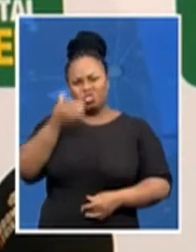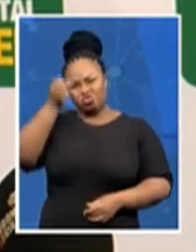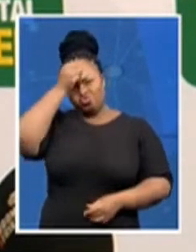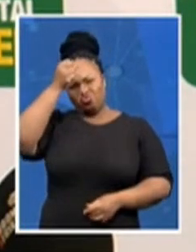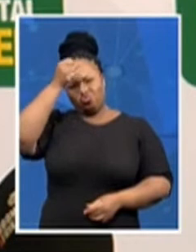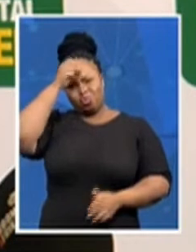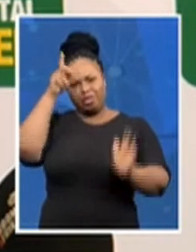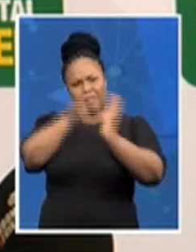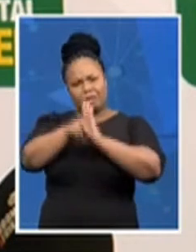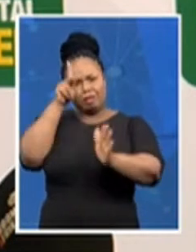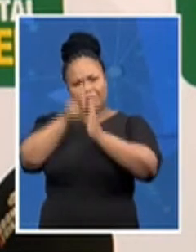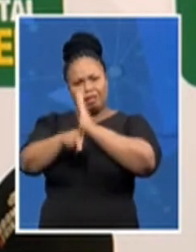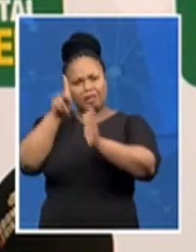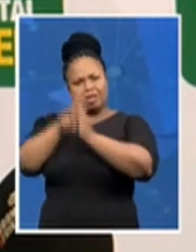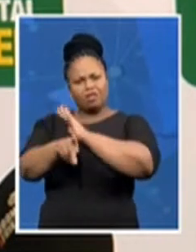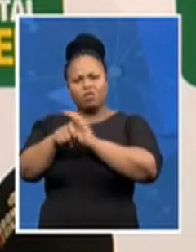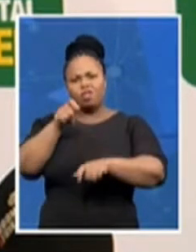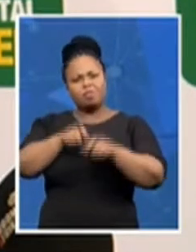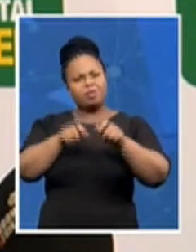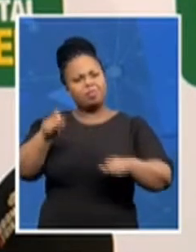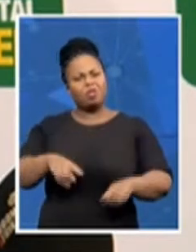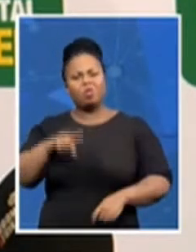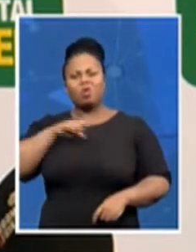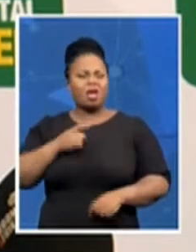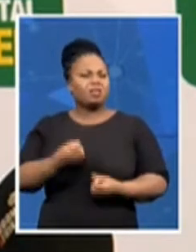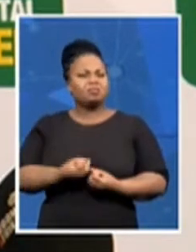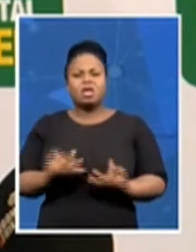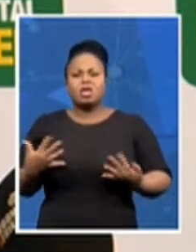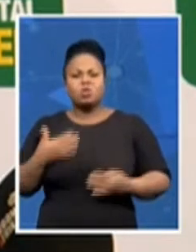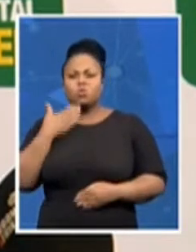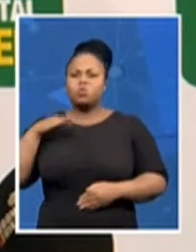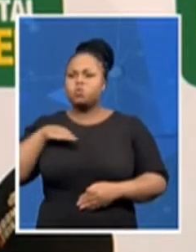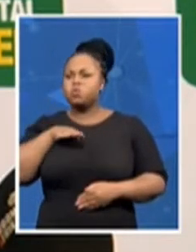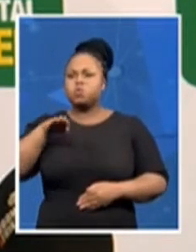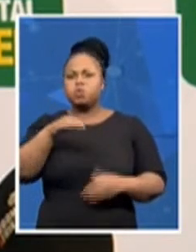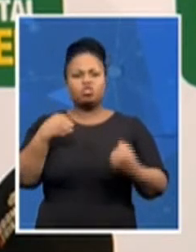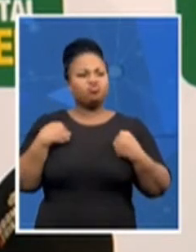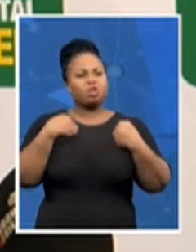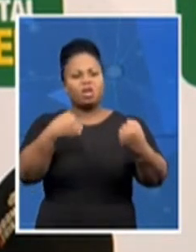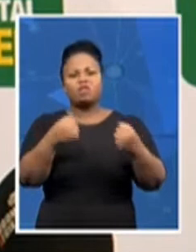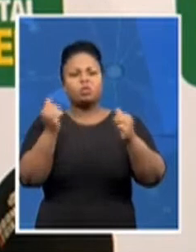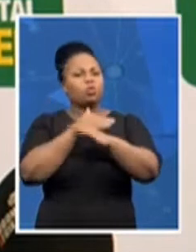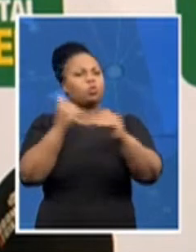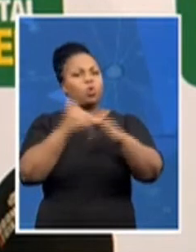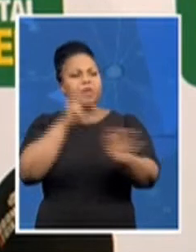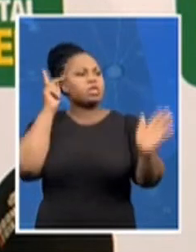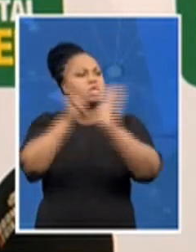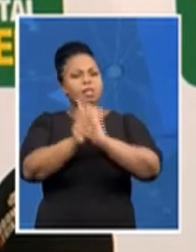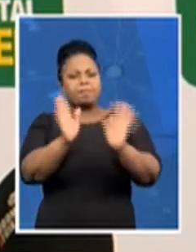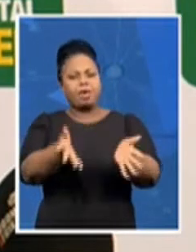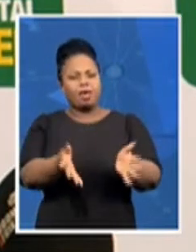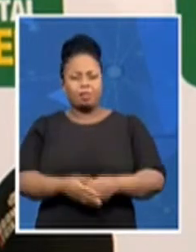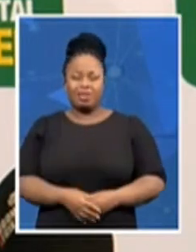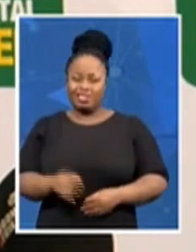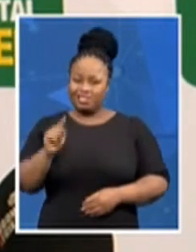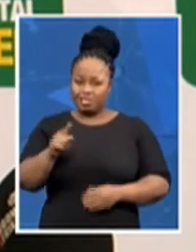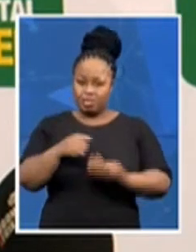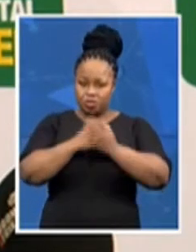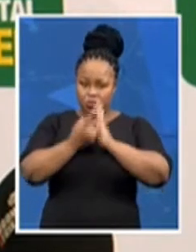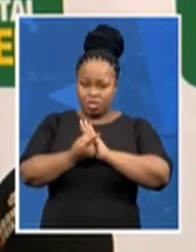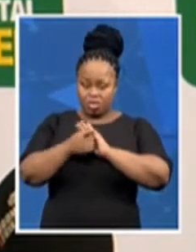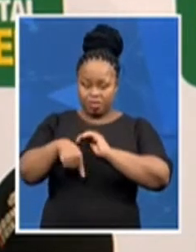who were traveling on the main road. This week we visited the Nzimande family in